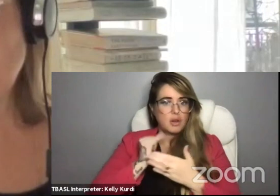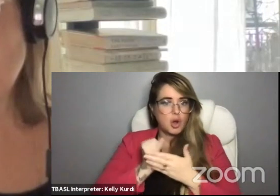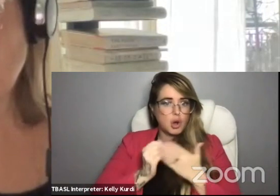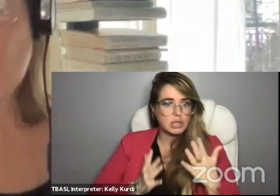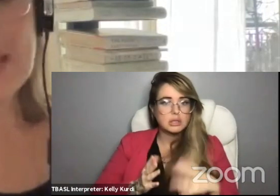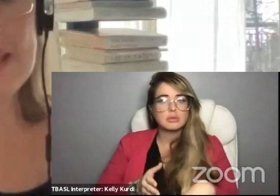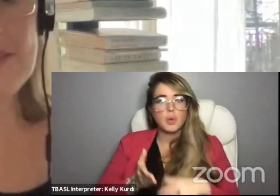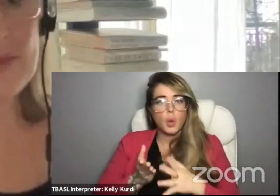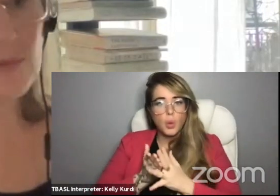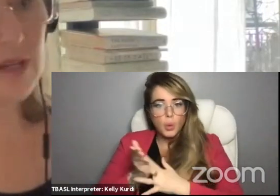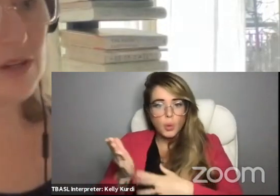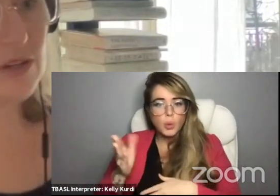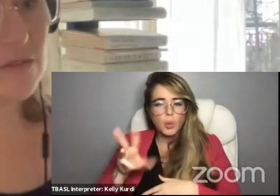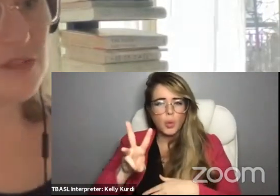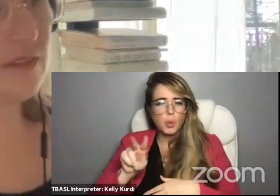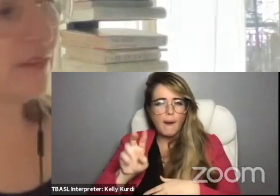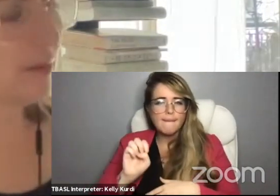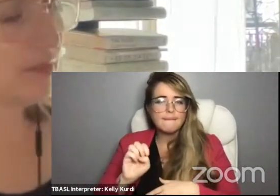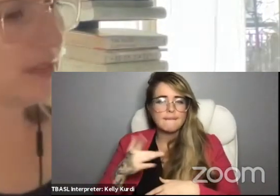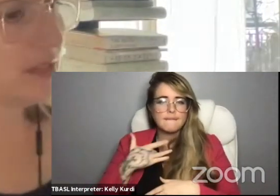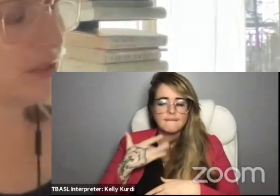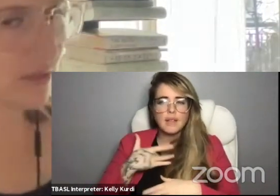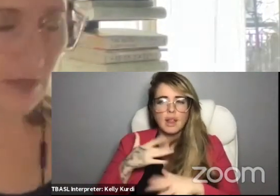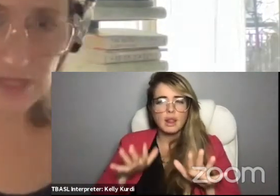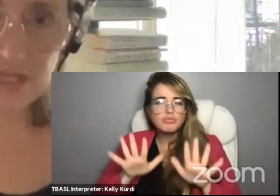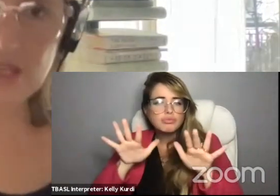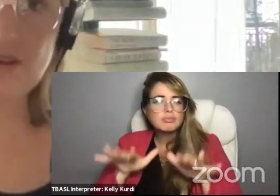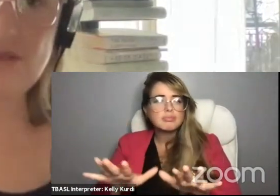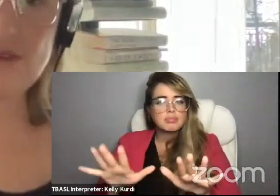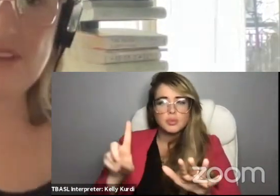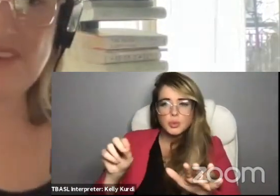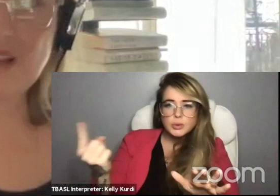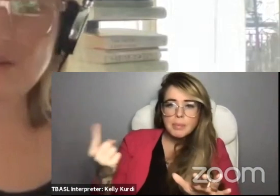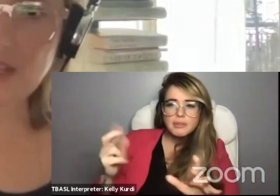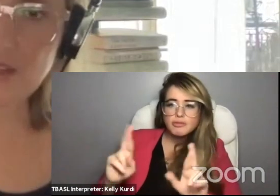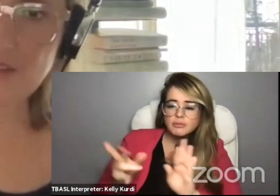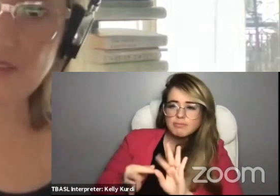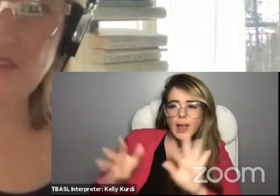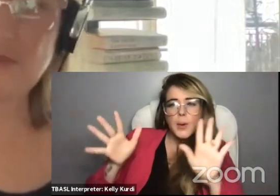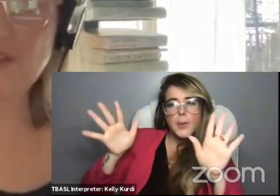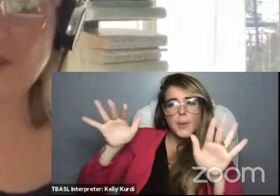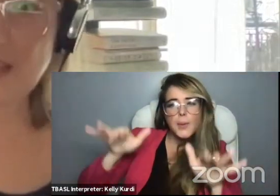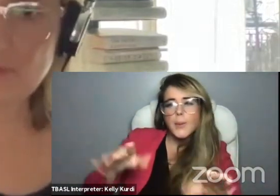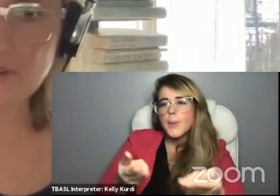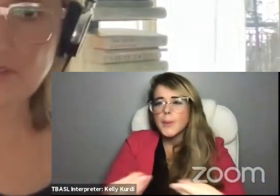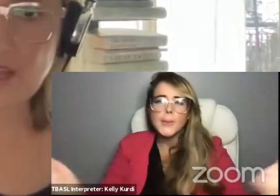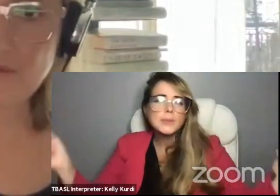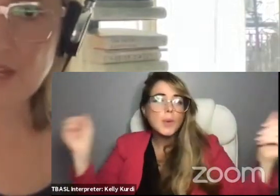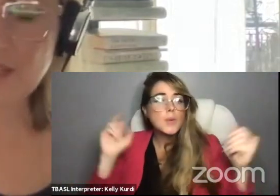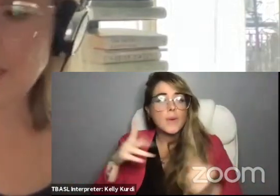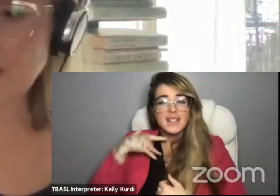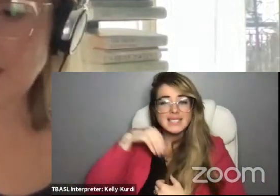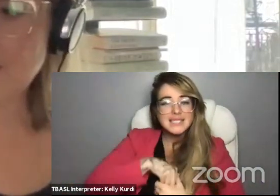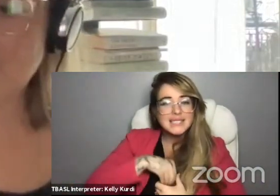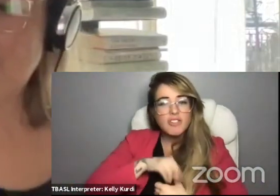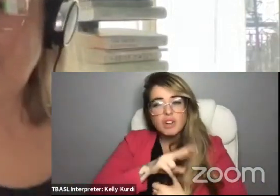going through those waves where you've done something and you just want to let it go, or it's not quite out of your system and you have more to say,